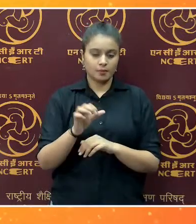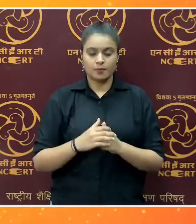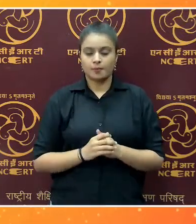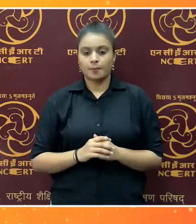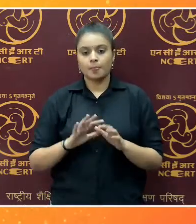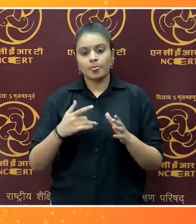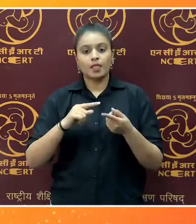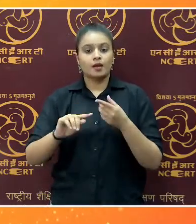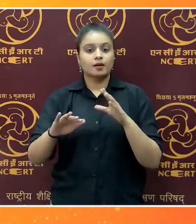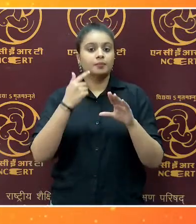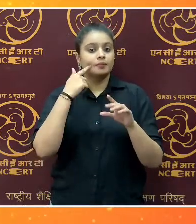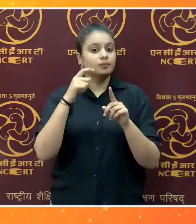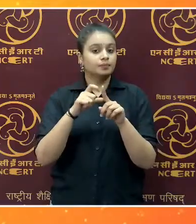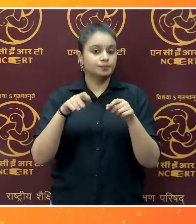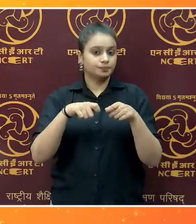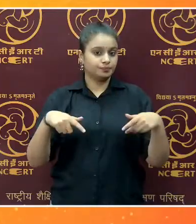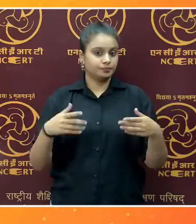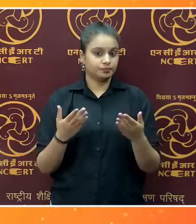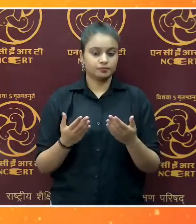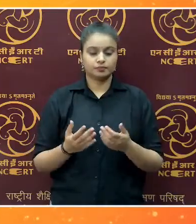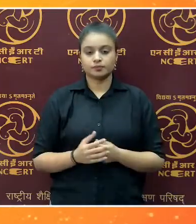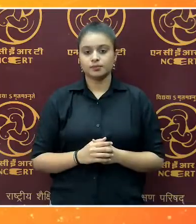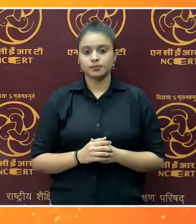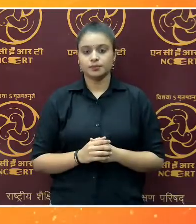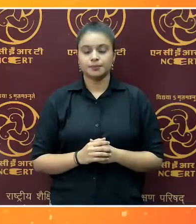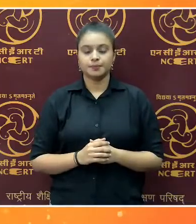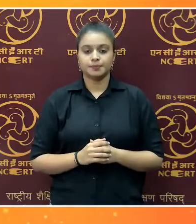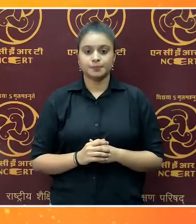8800440559. Our email ID is